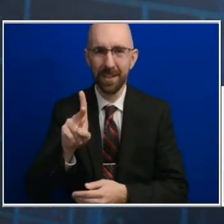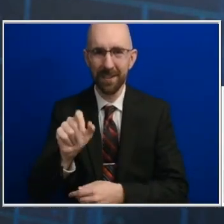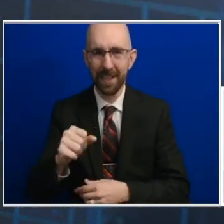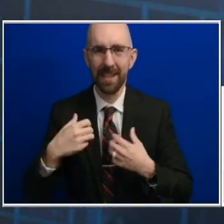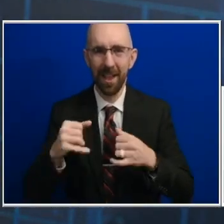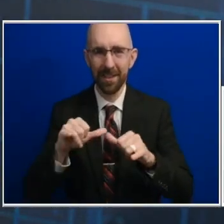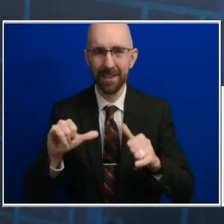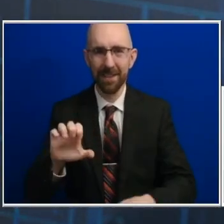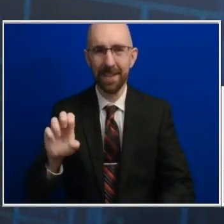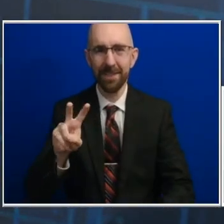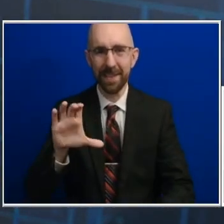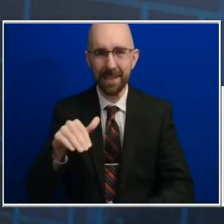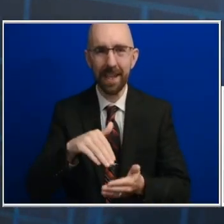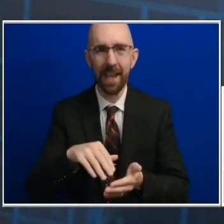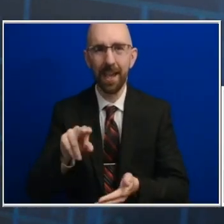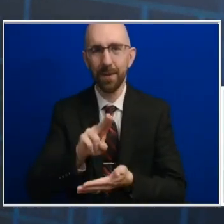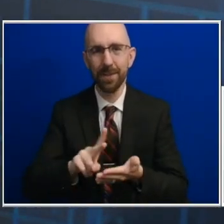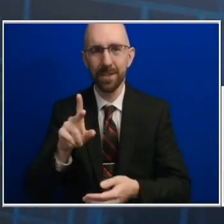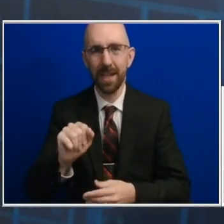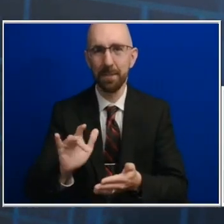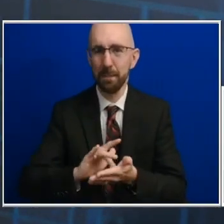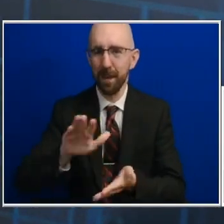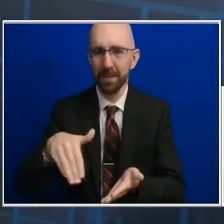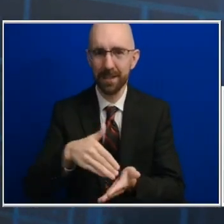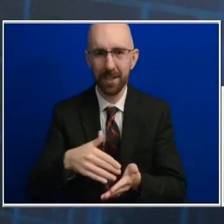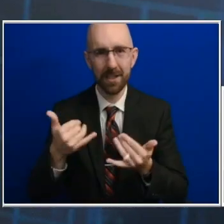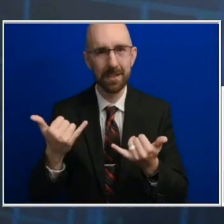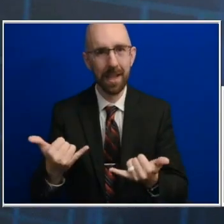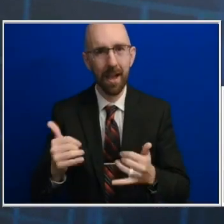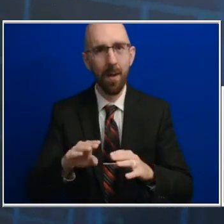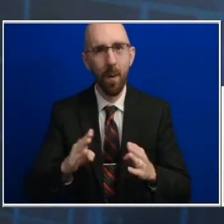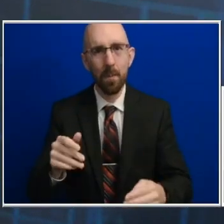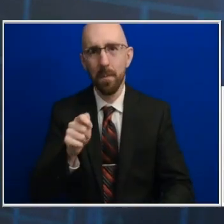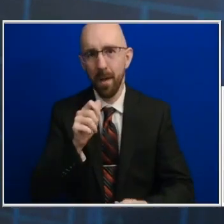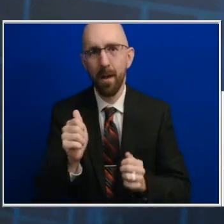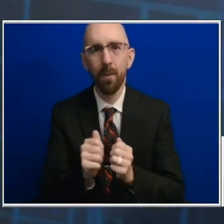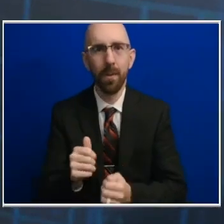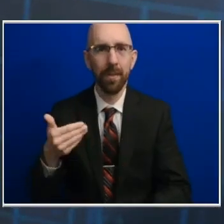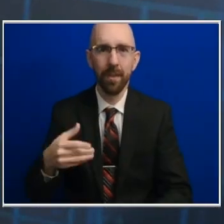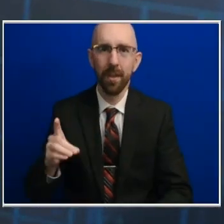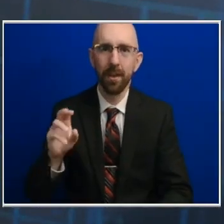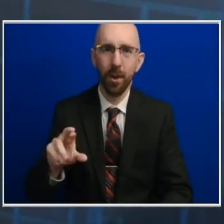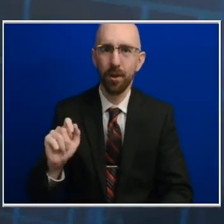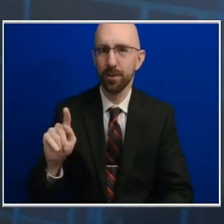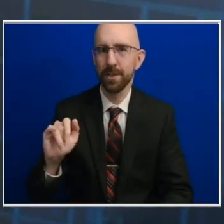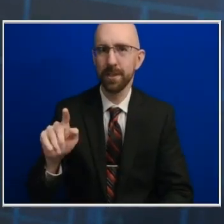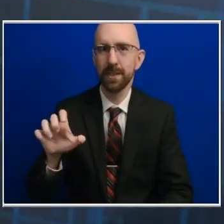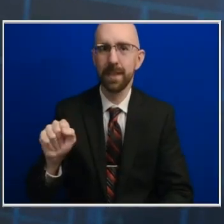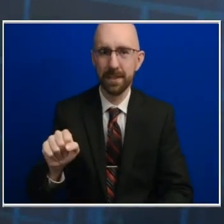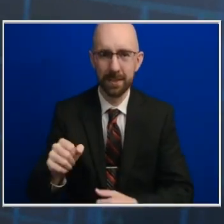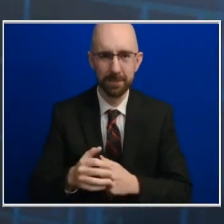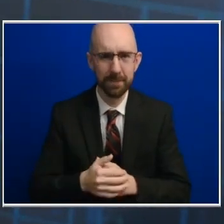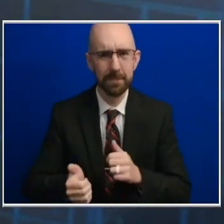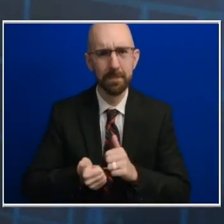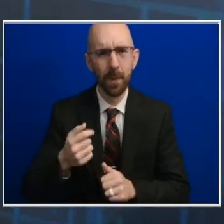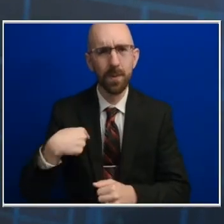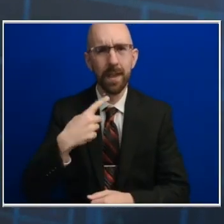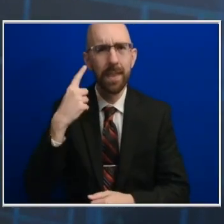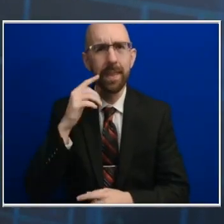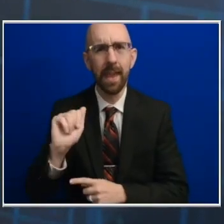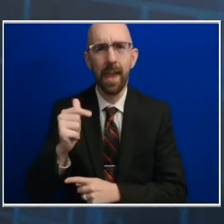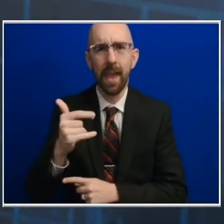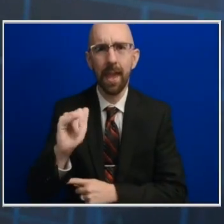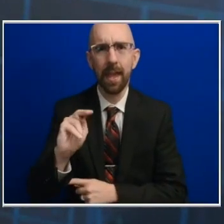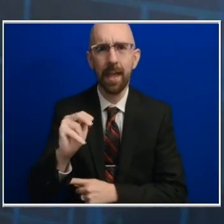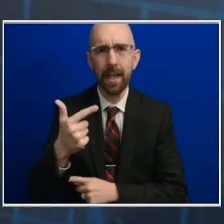at the University of Kansas Medical Center, and this is Open Mics with Dr. Stites. Most of us think of aging as a